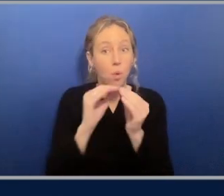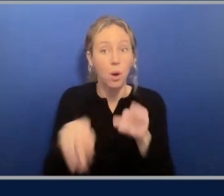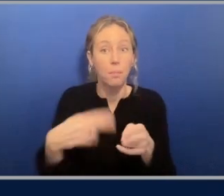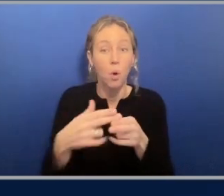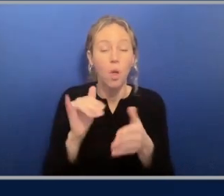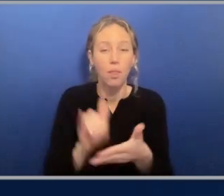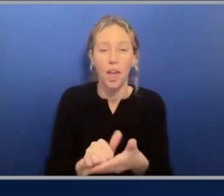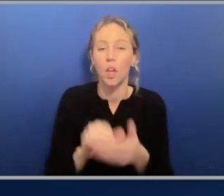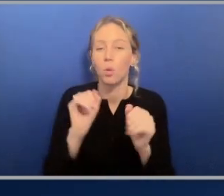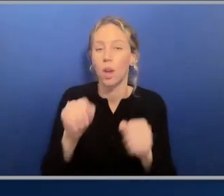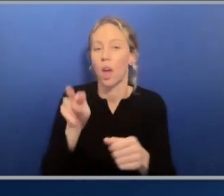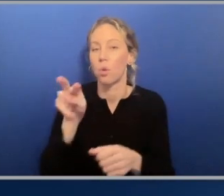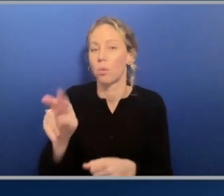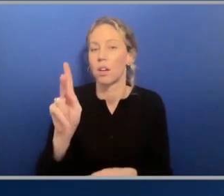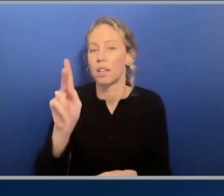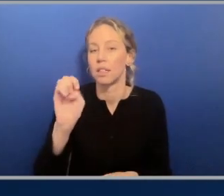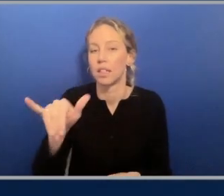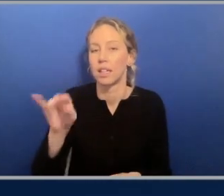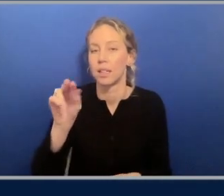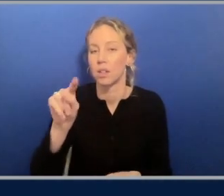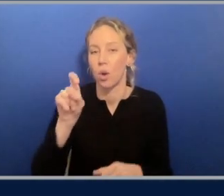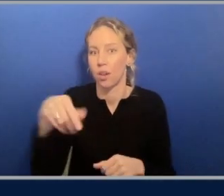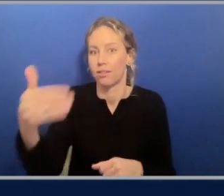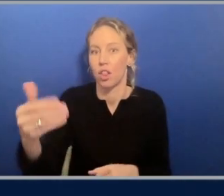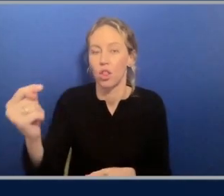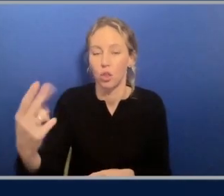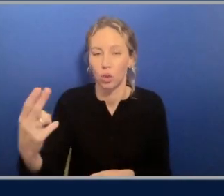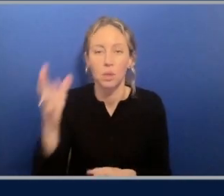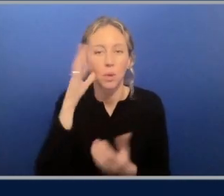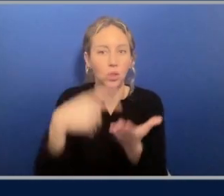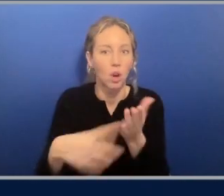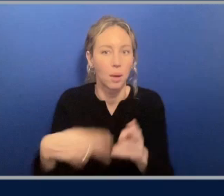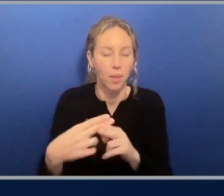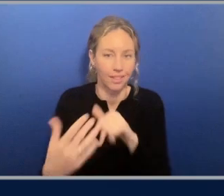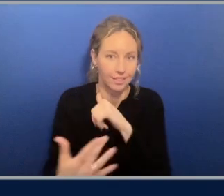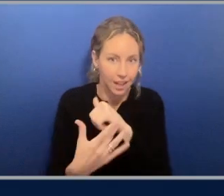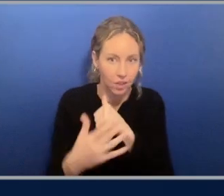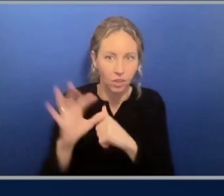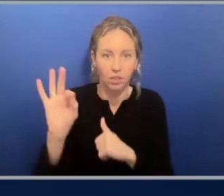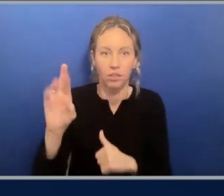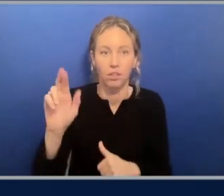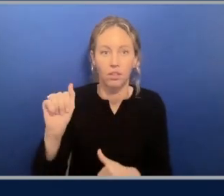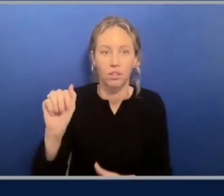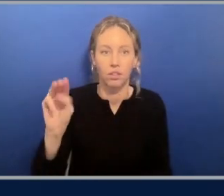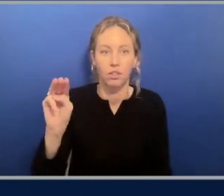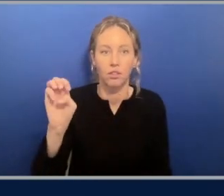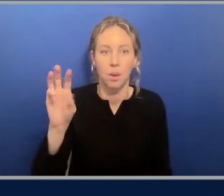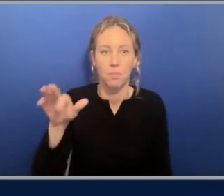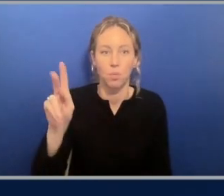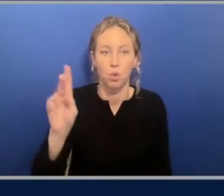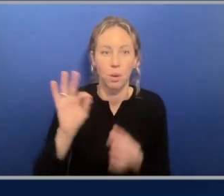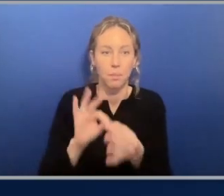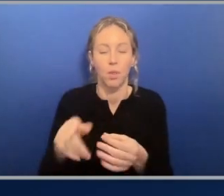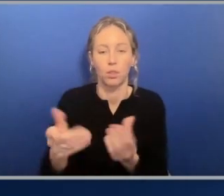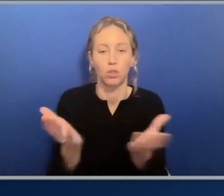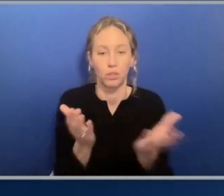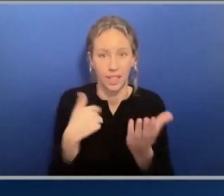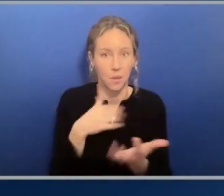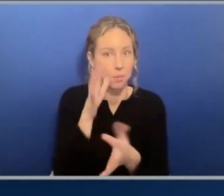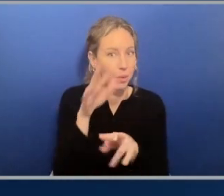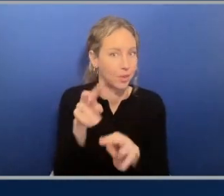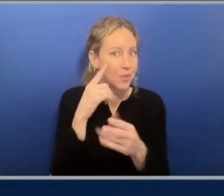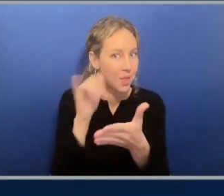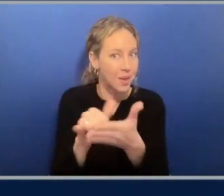on Thursday, where he's going to dive deep into the technical framework of this new service. I know I'm going to be tuning in for that. Yep.